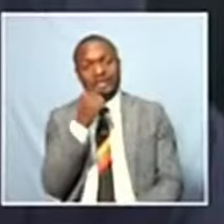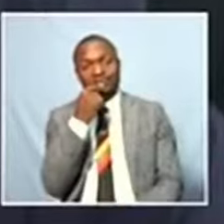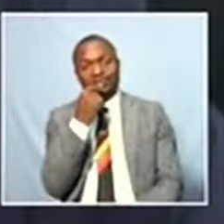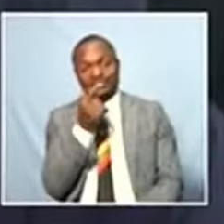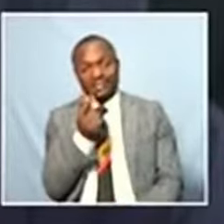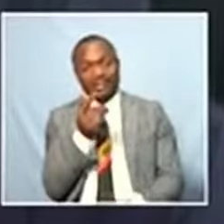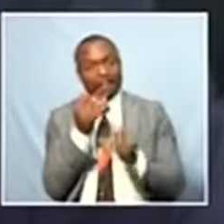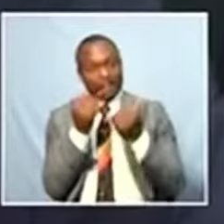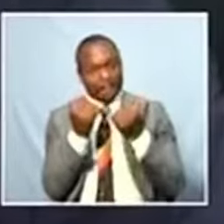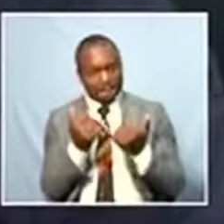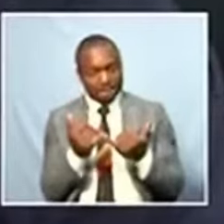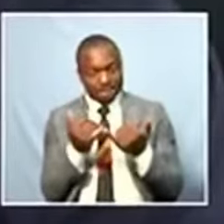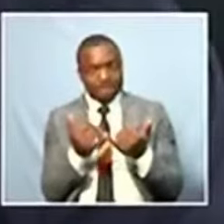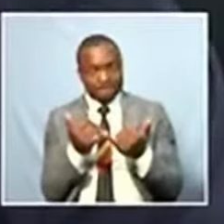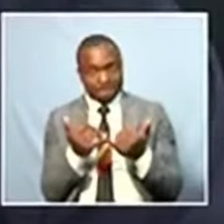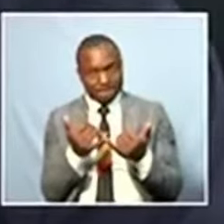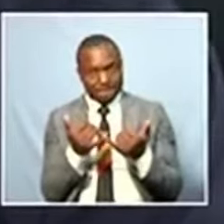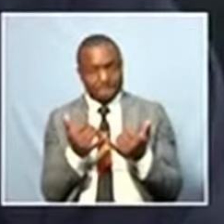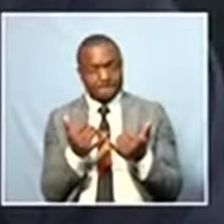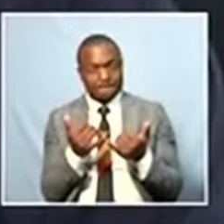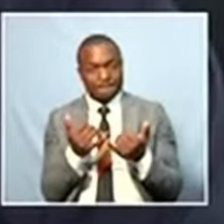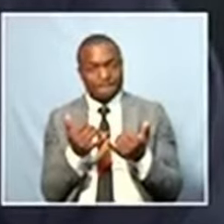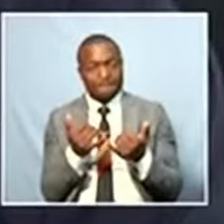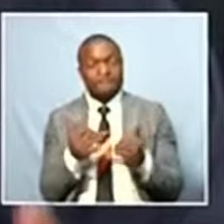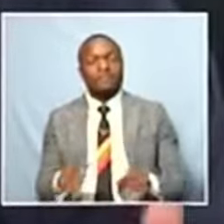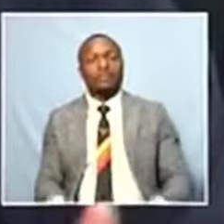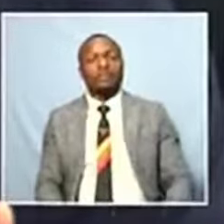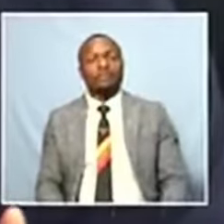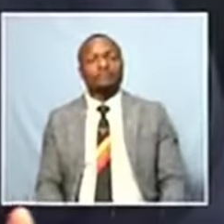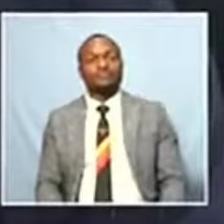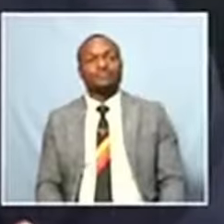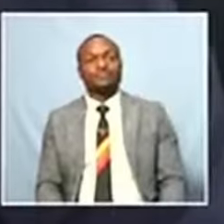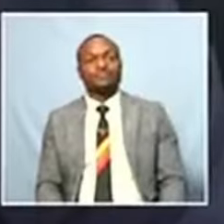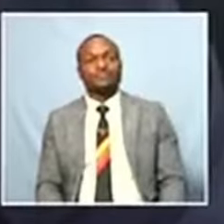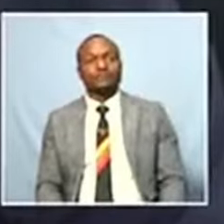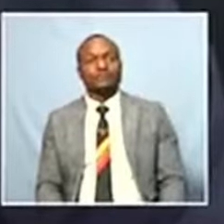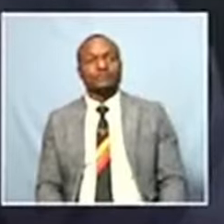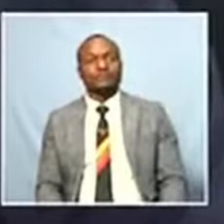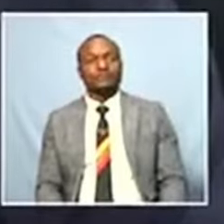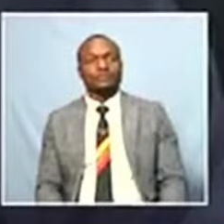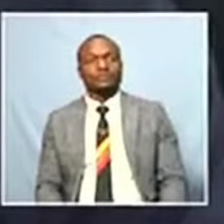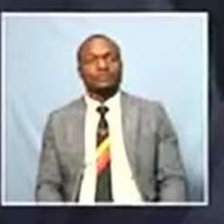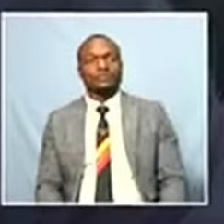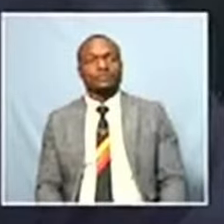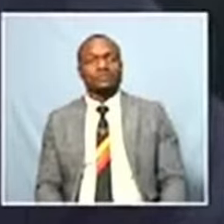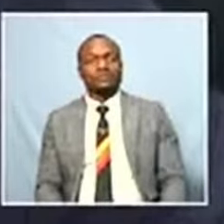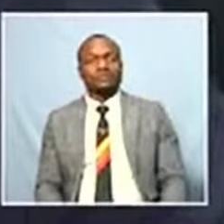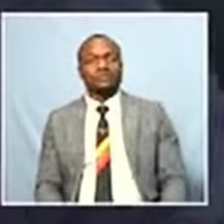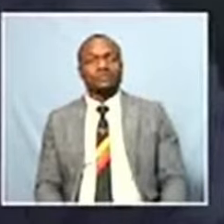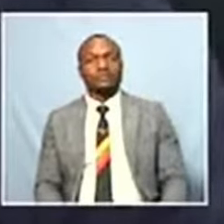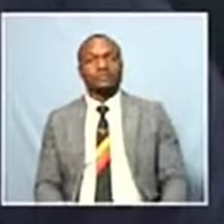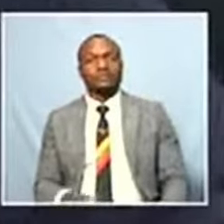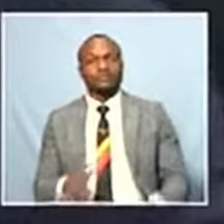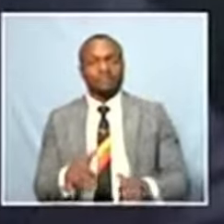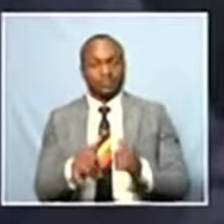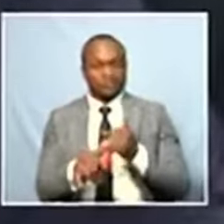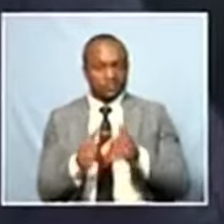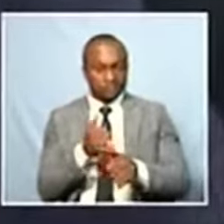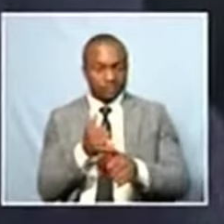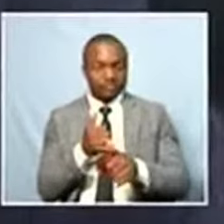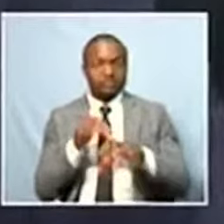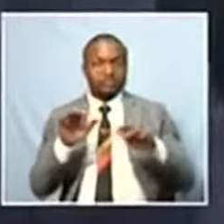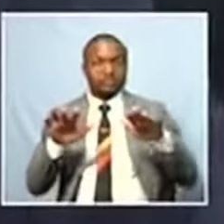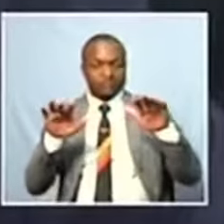now going to force this to be, South Africa and Zimbabwe to be